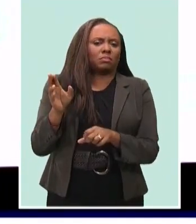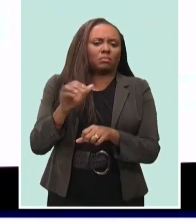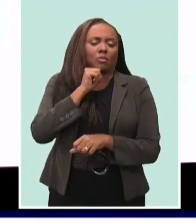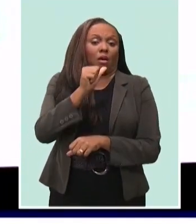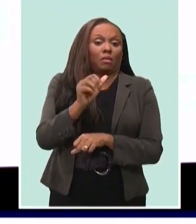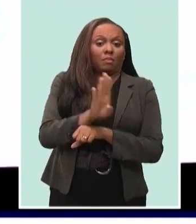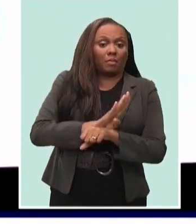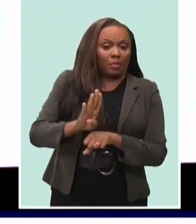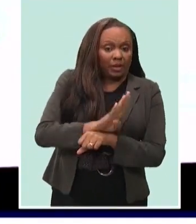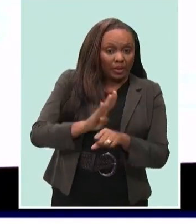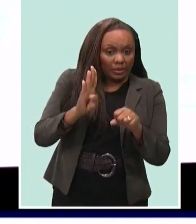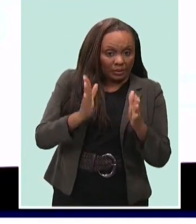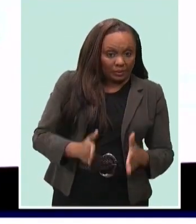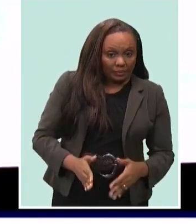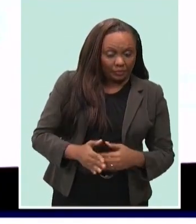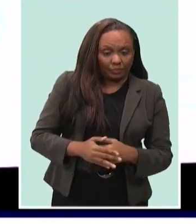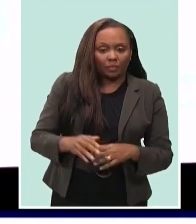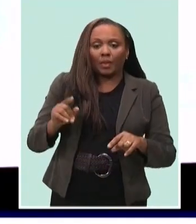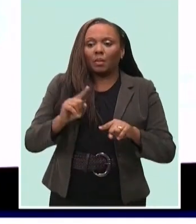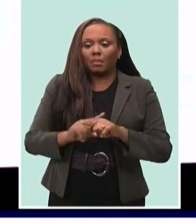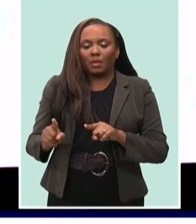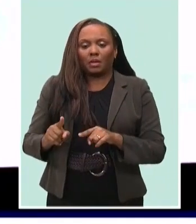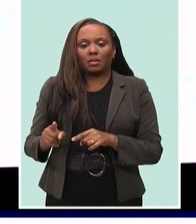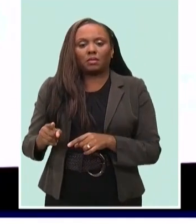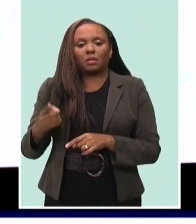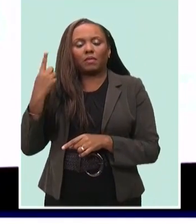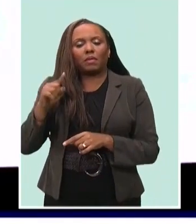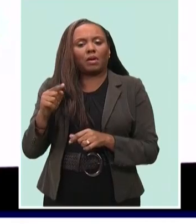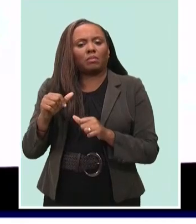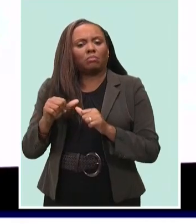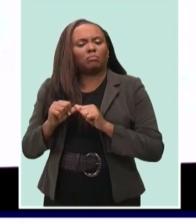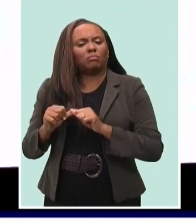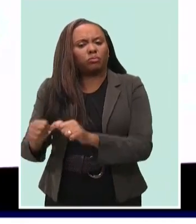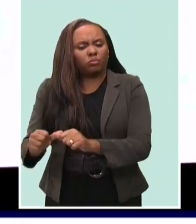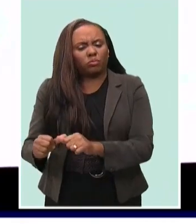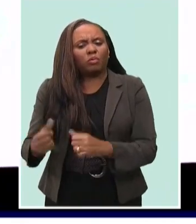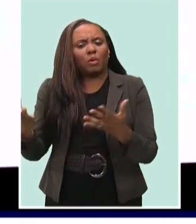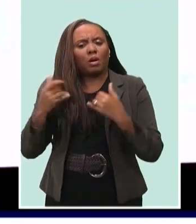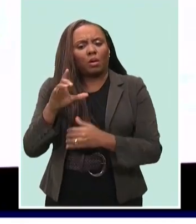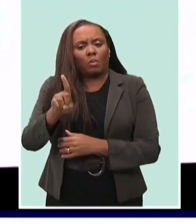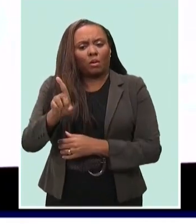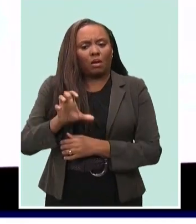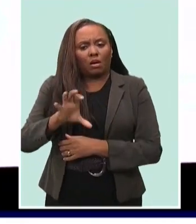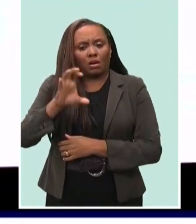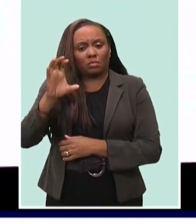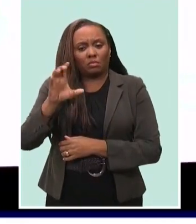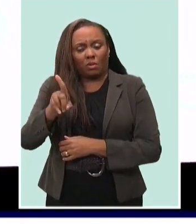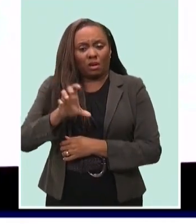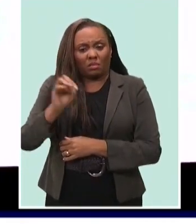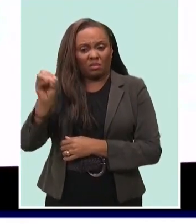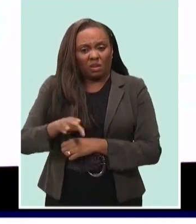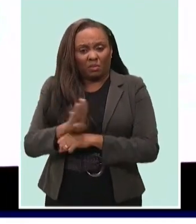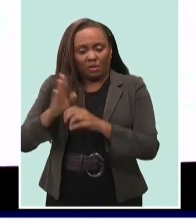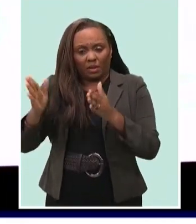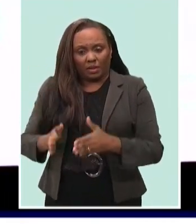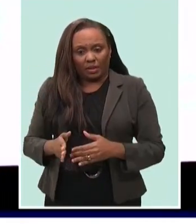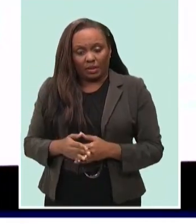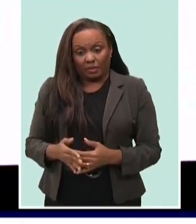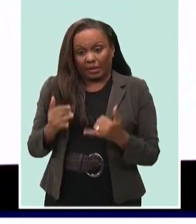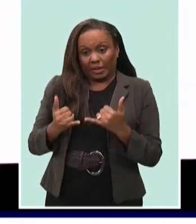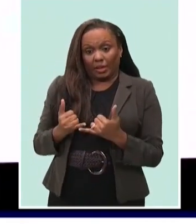have 100% Barbadians employed over the long term. Now, to talk just briefly about this project with me is CEO of